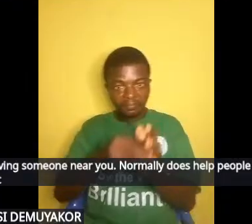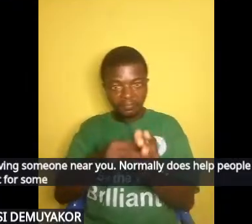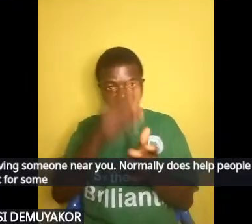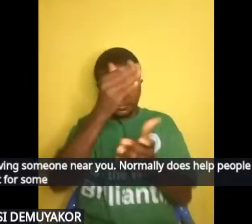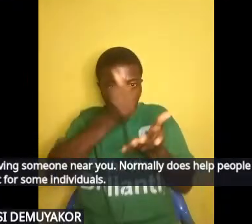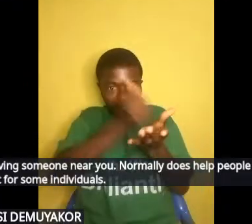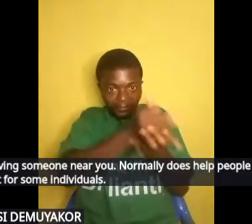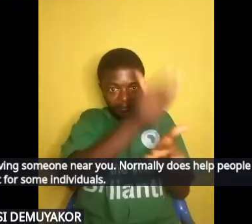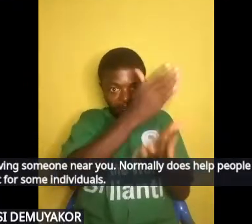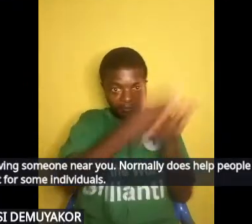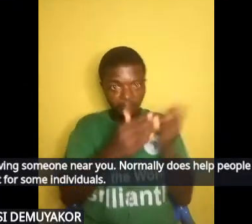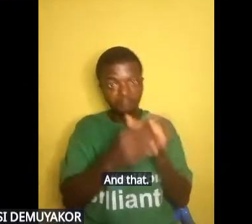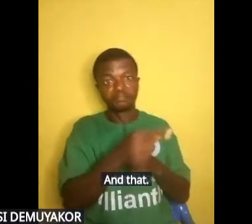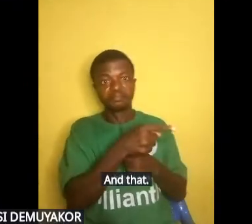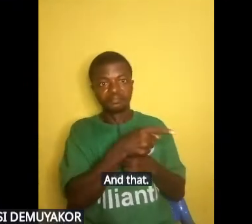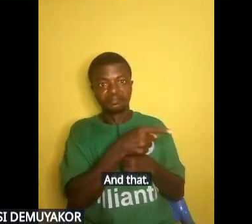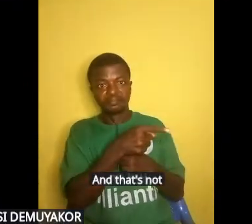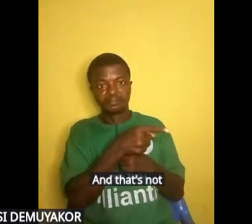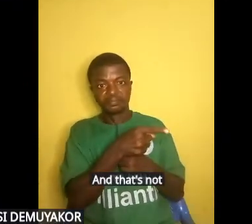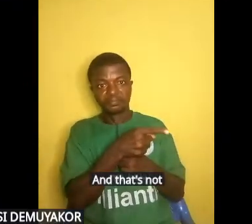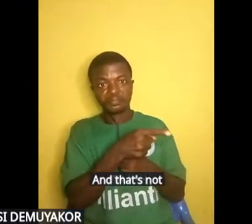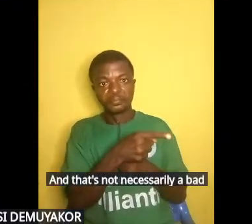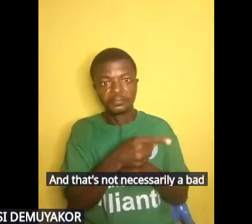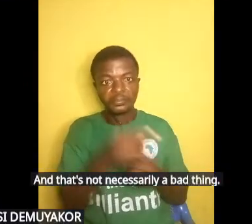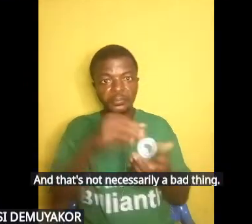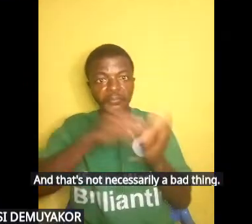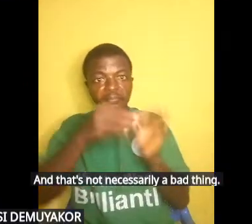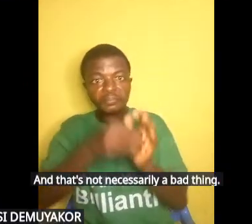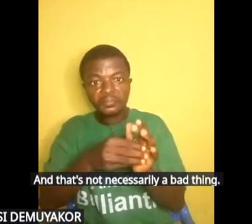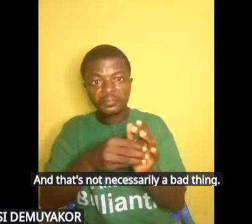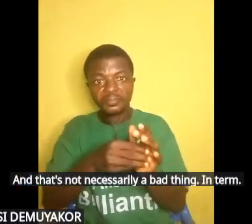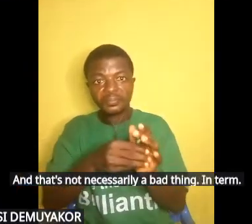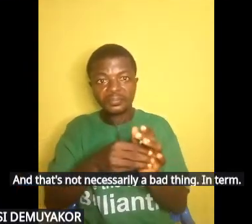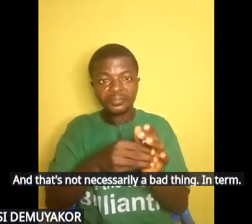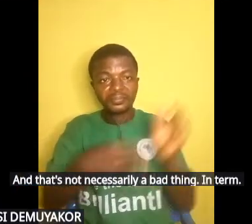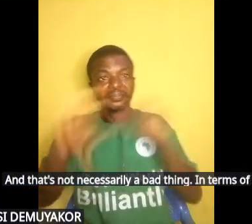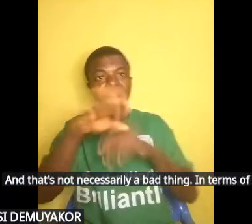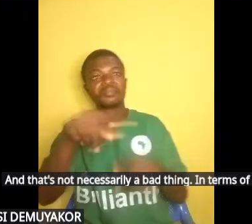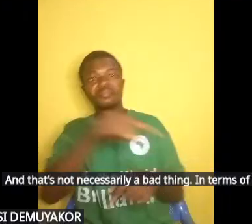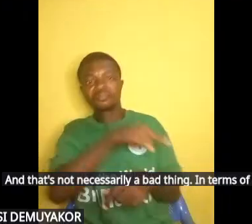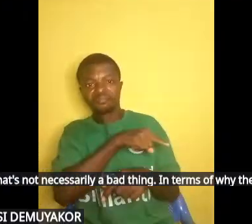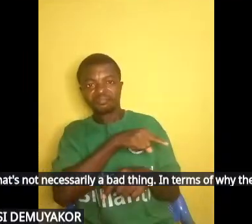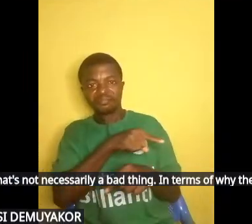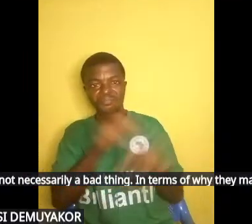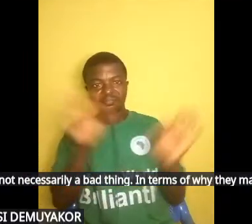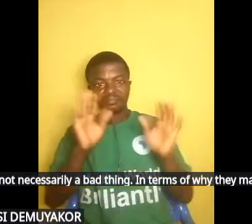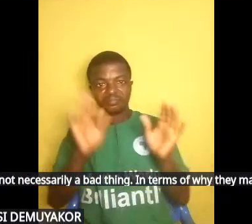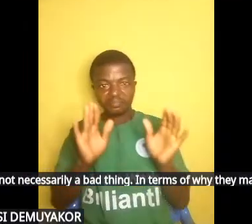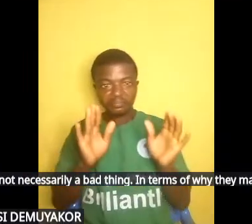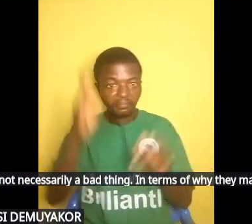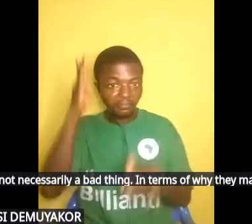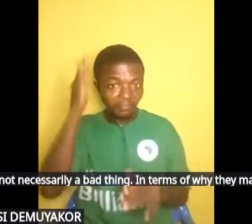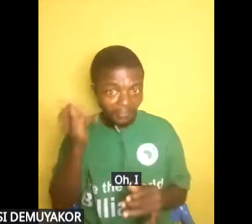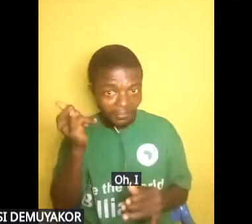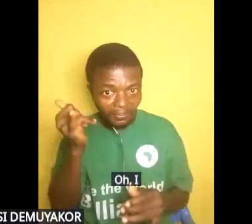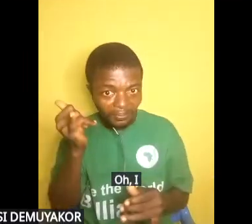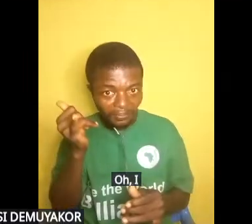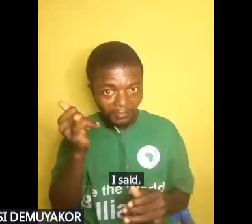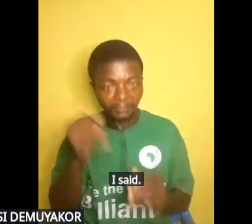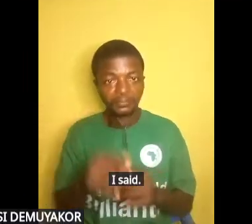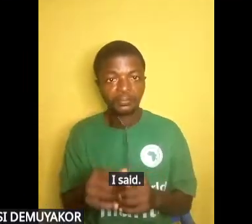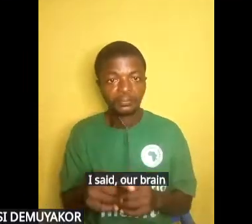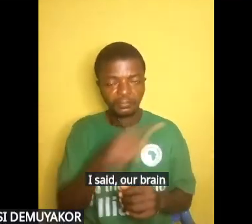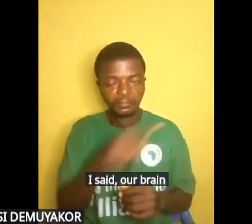individuals. And that's not necessarily a bad thing. In terms of why they may struggle, like I said, our brains